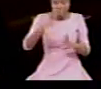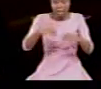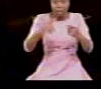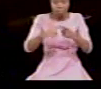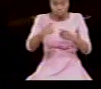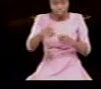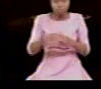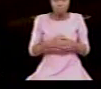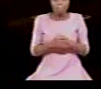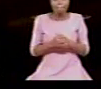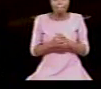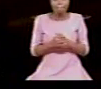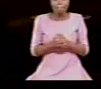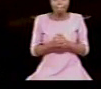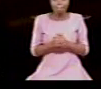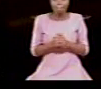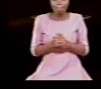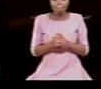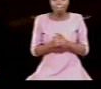at it.